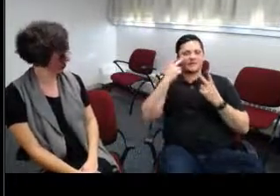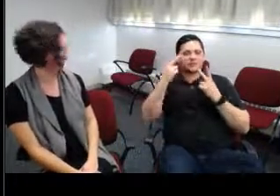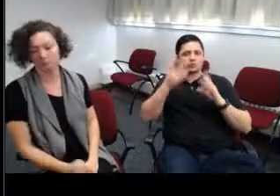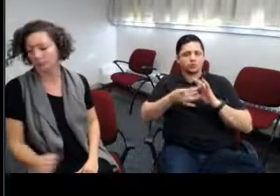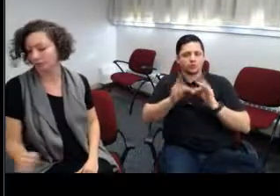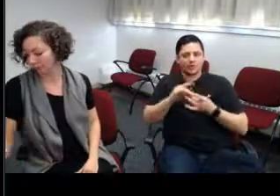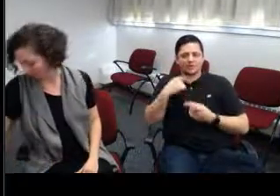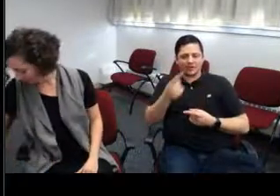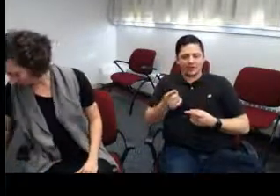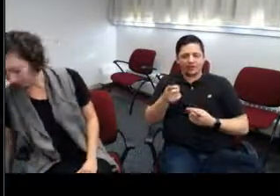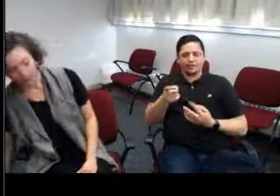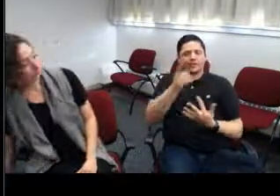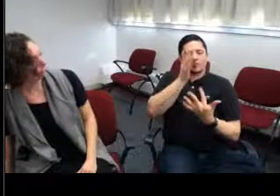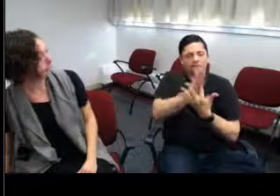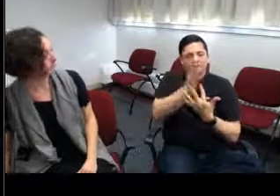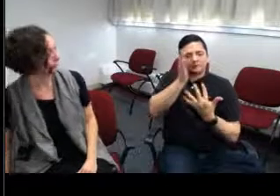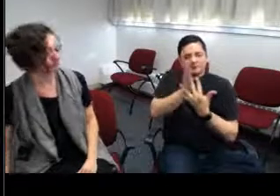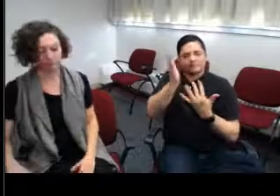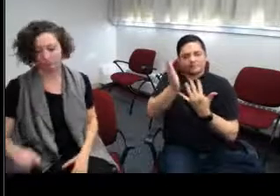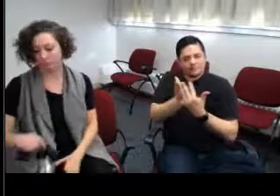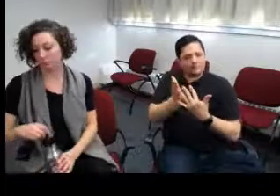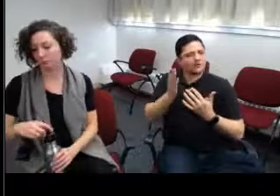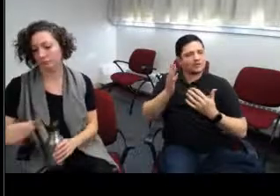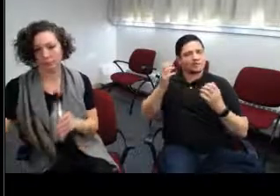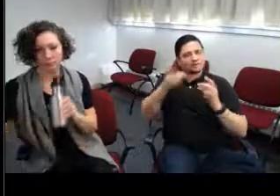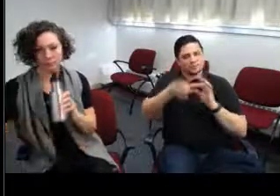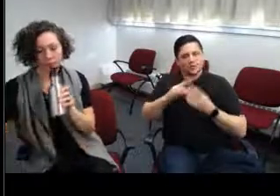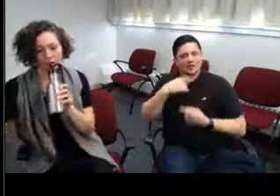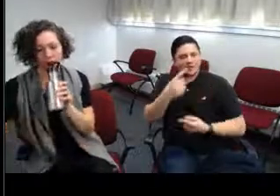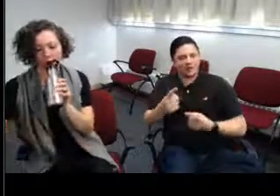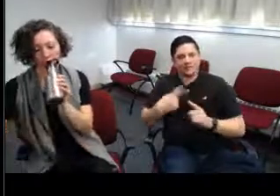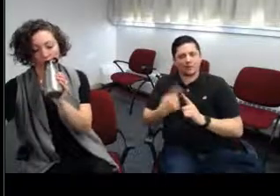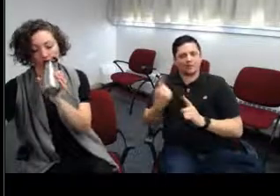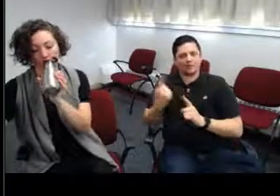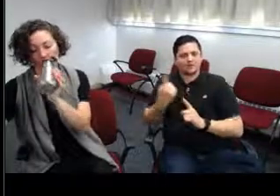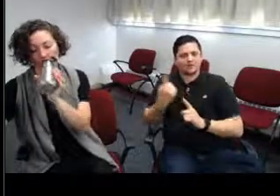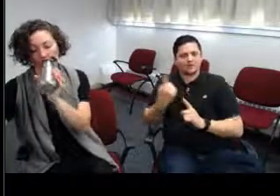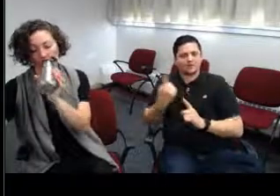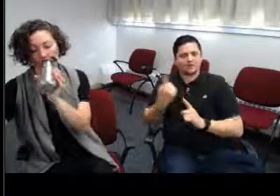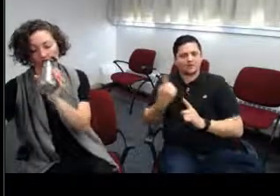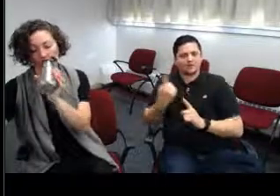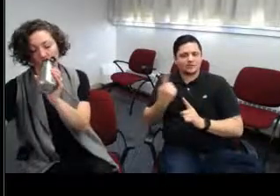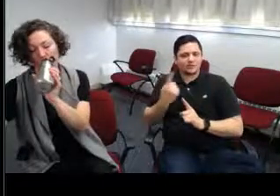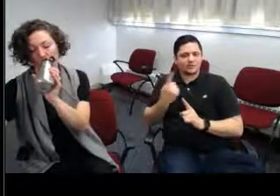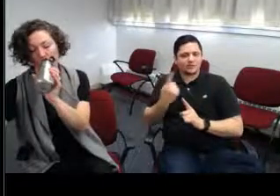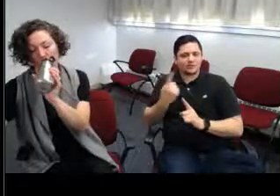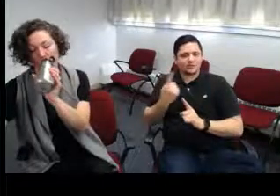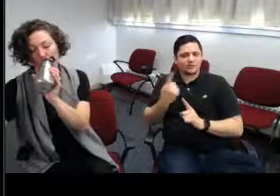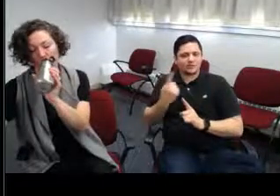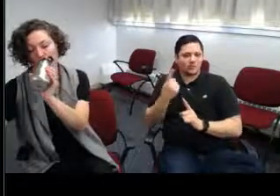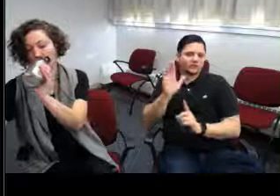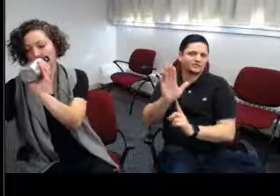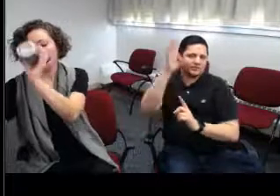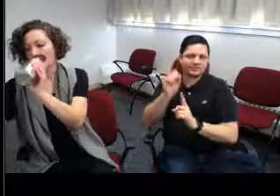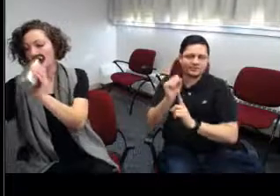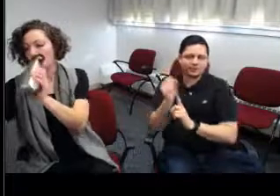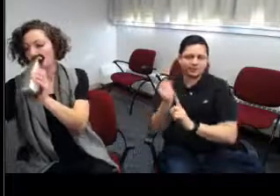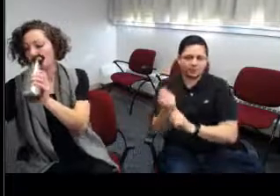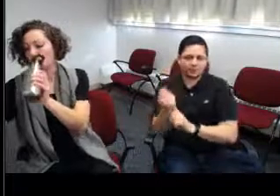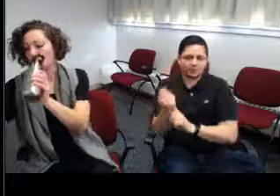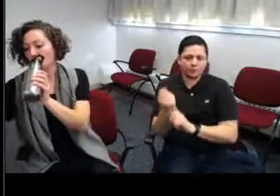So there are two things going on in these adaptations. There's translations into ASL, but there's also